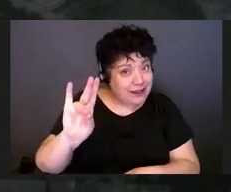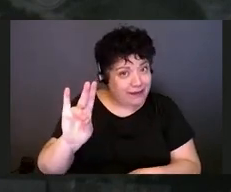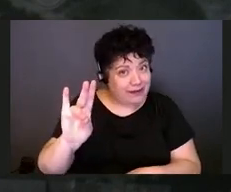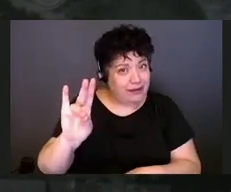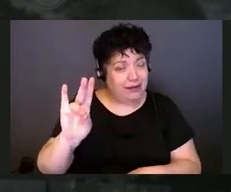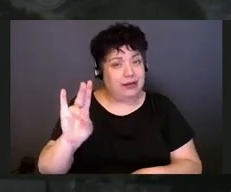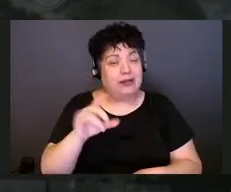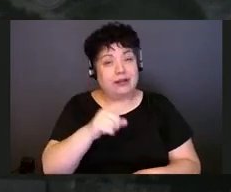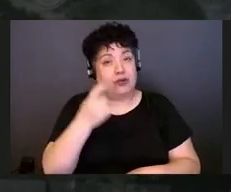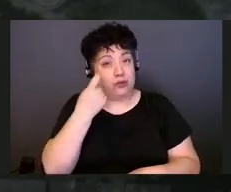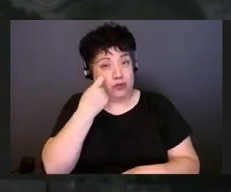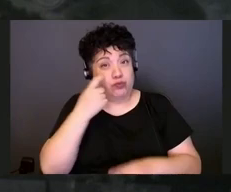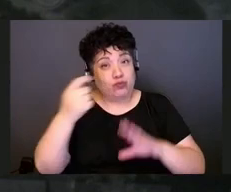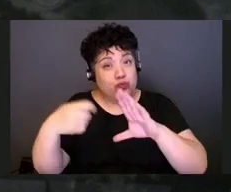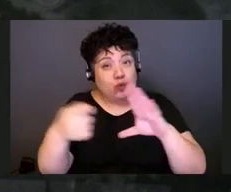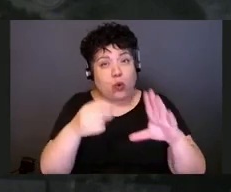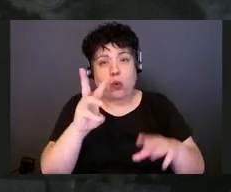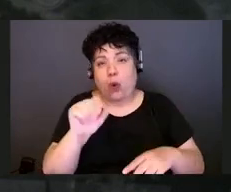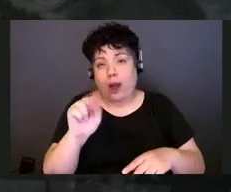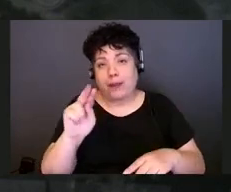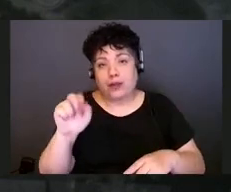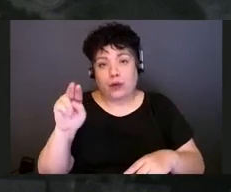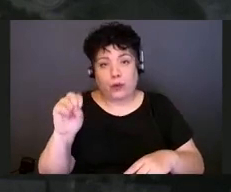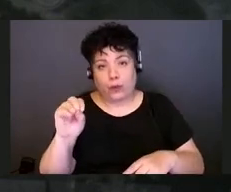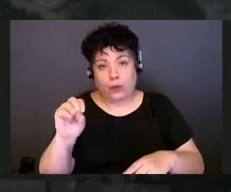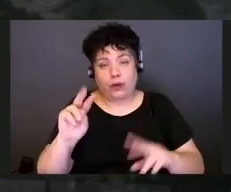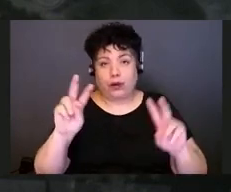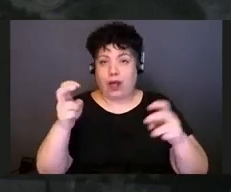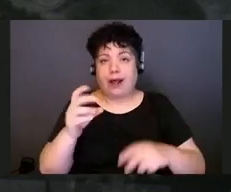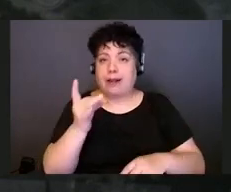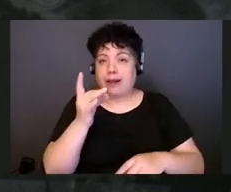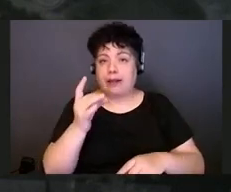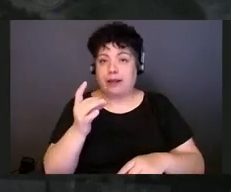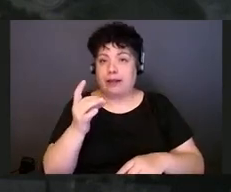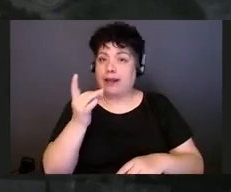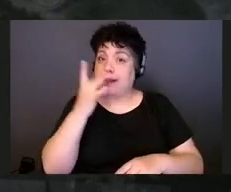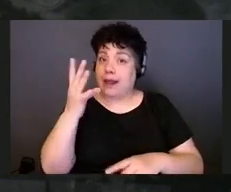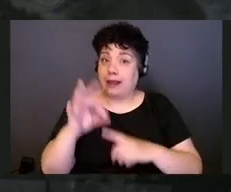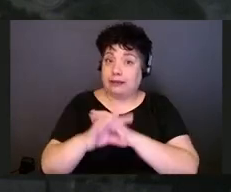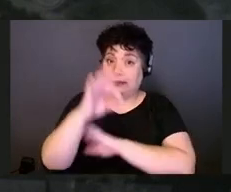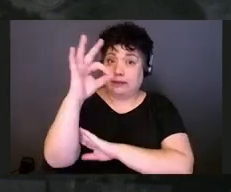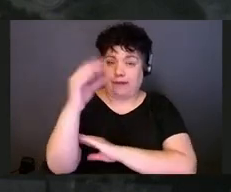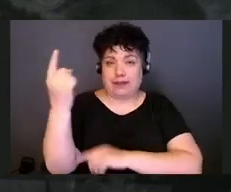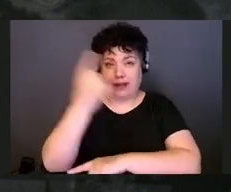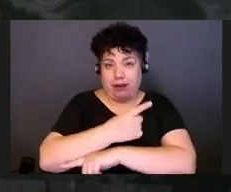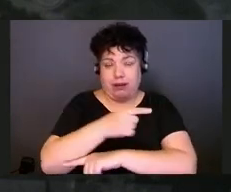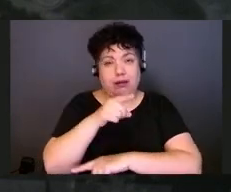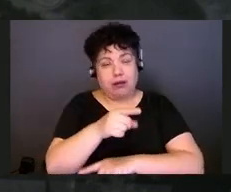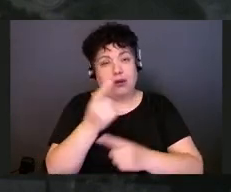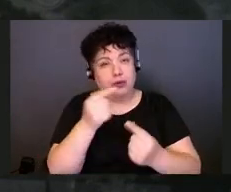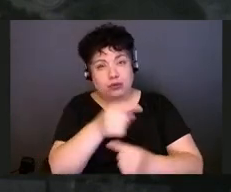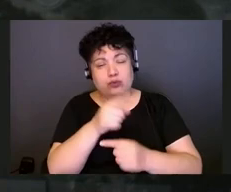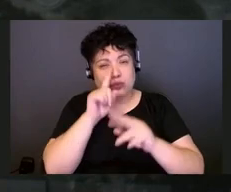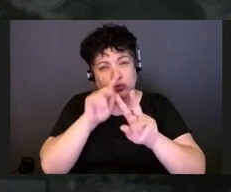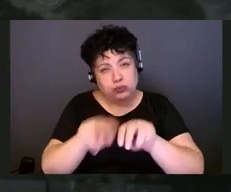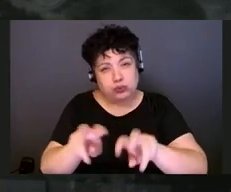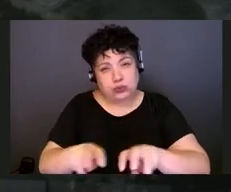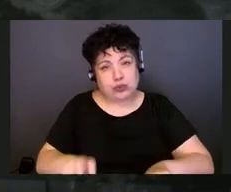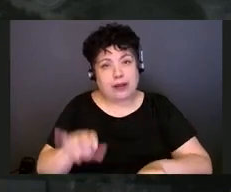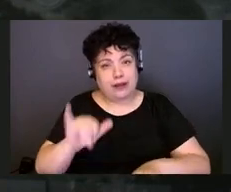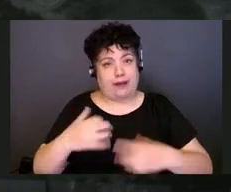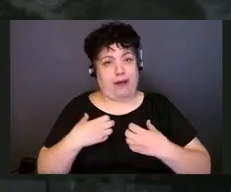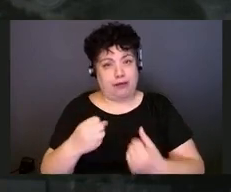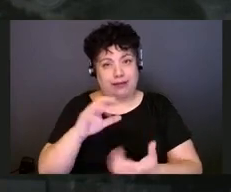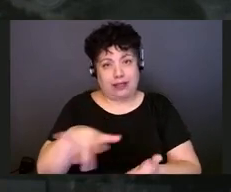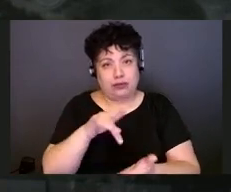latest film is Wabano, The Light of Day, which provides an intimate look at the first Indigenous wellness center built by